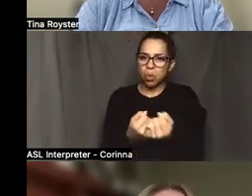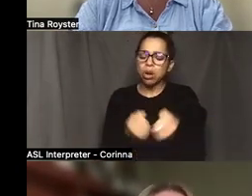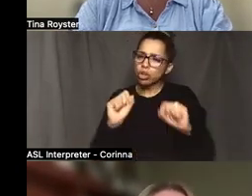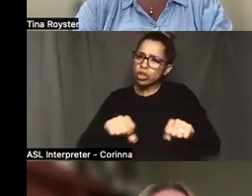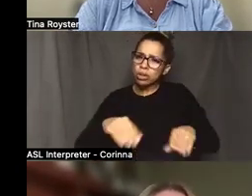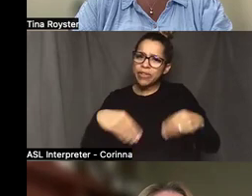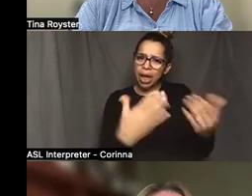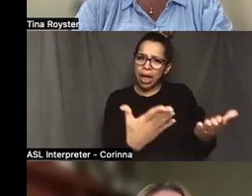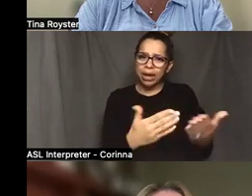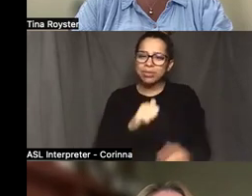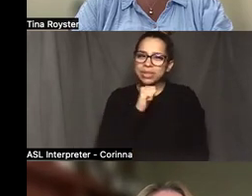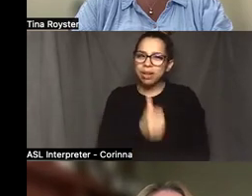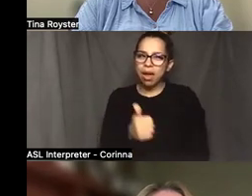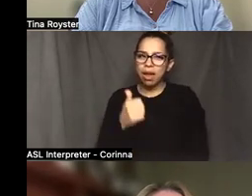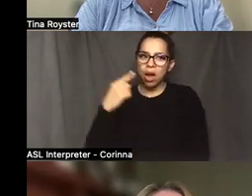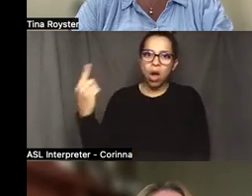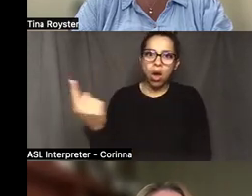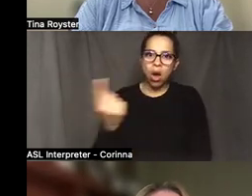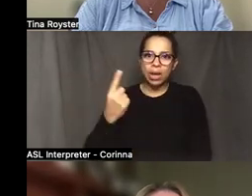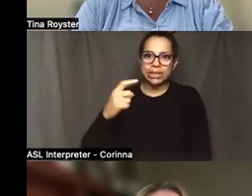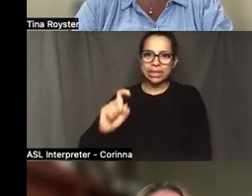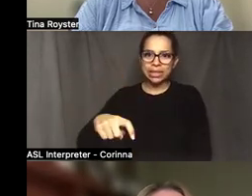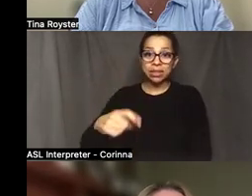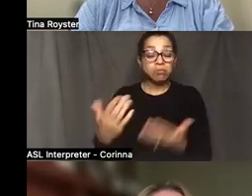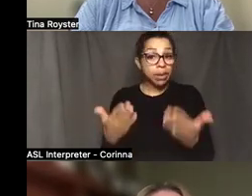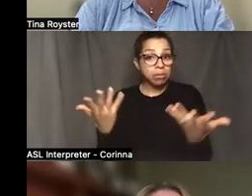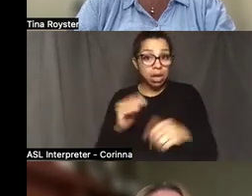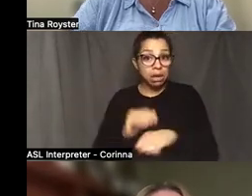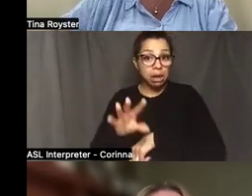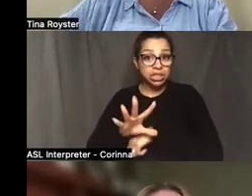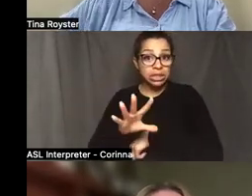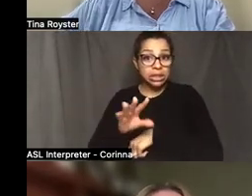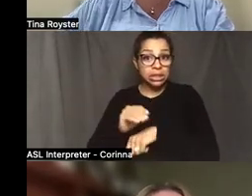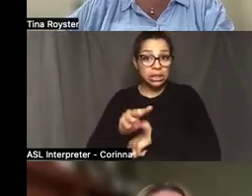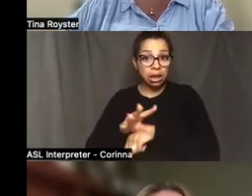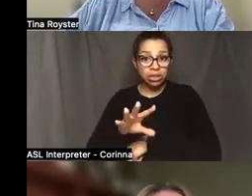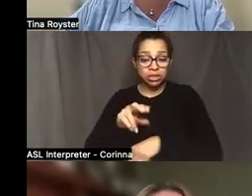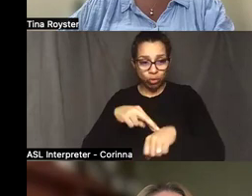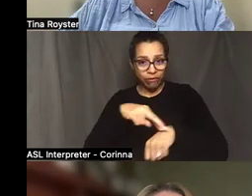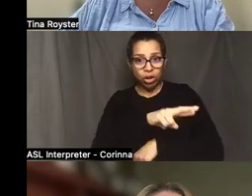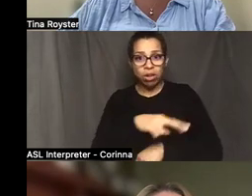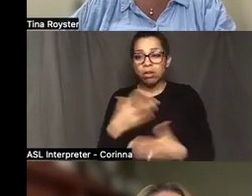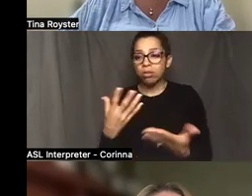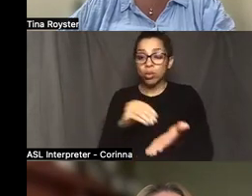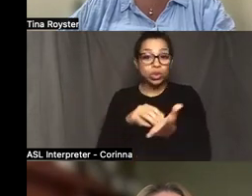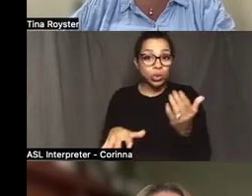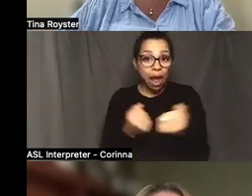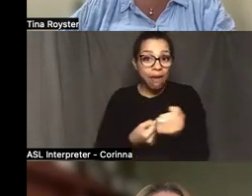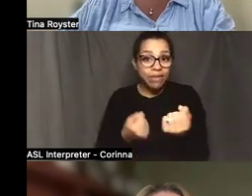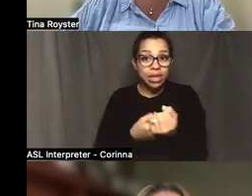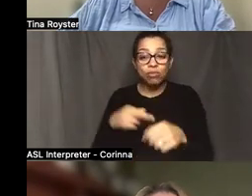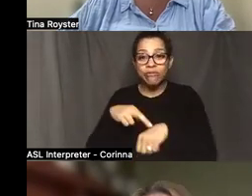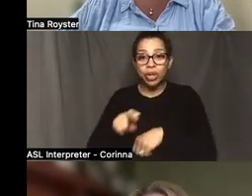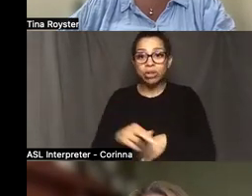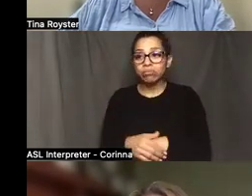that's not necessarily always me. Perhaps it's a counseling referral, a student advocate referral, maybe to our